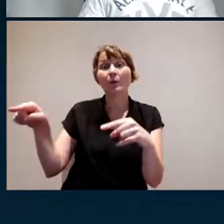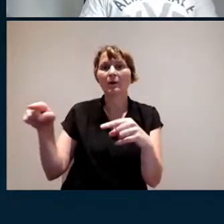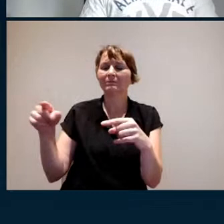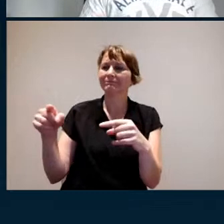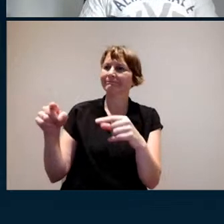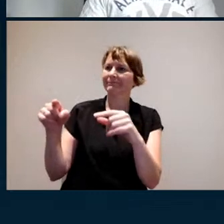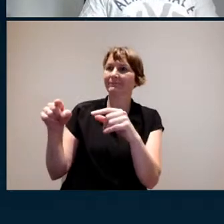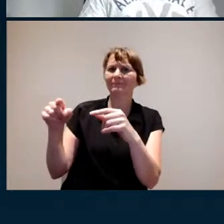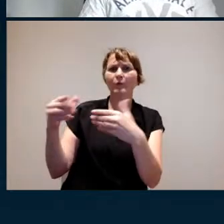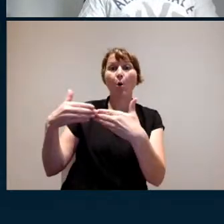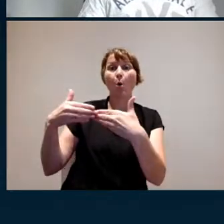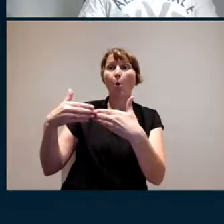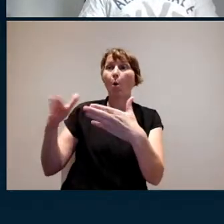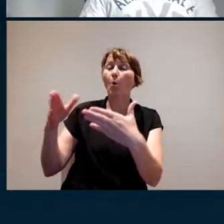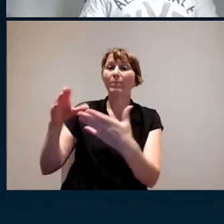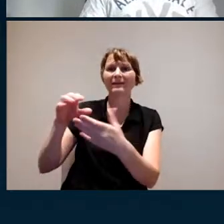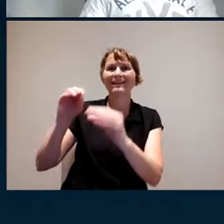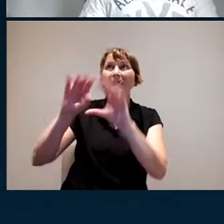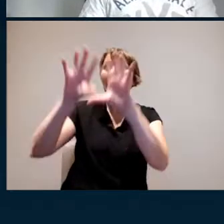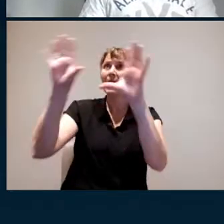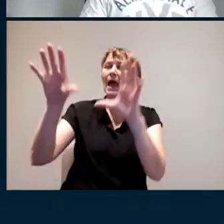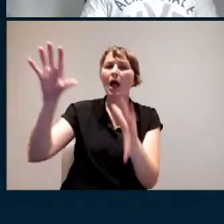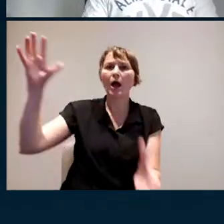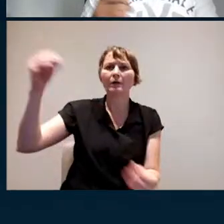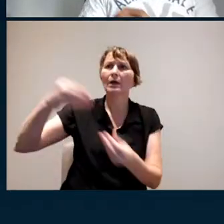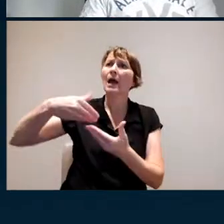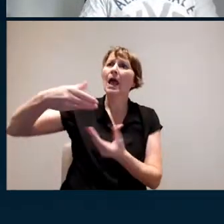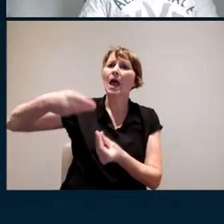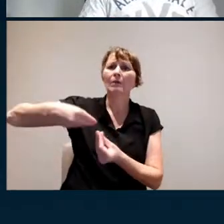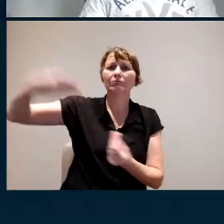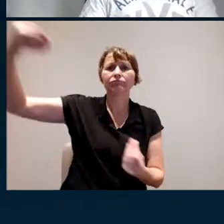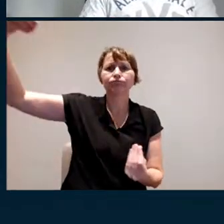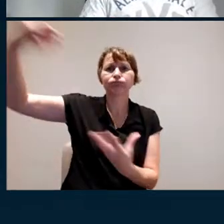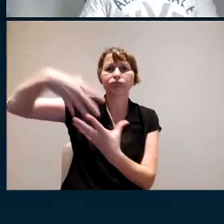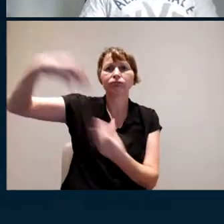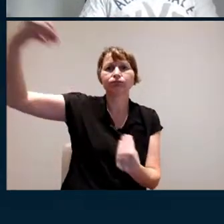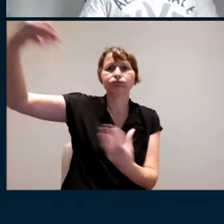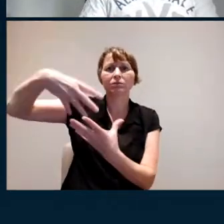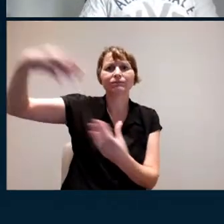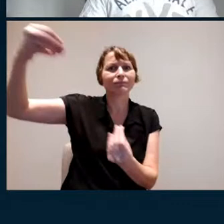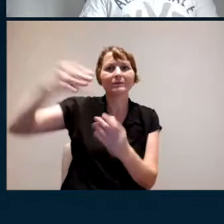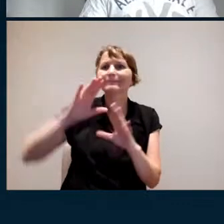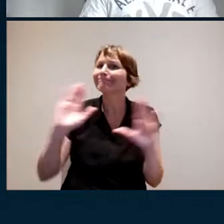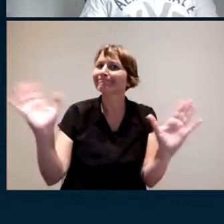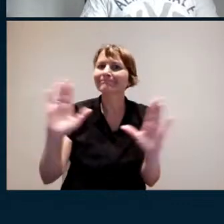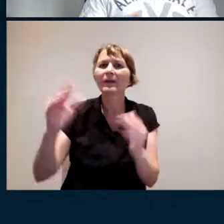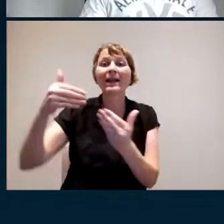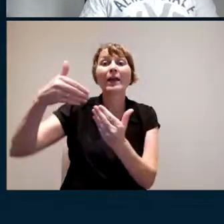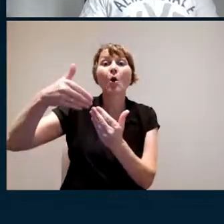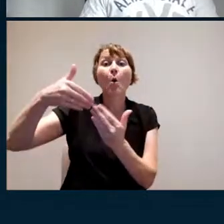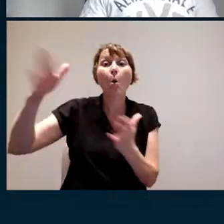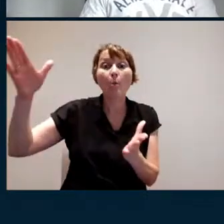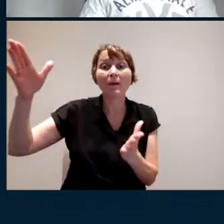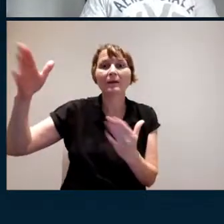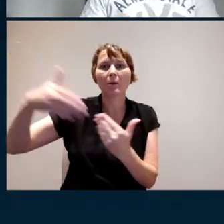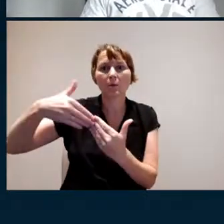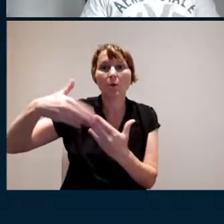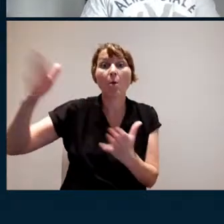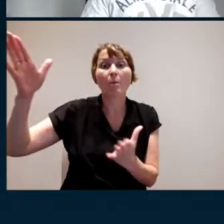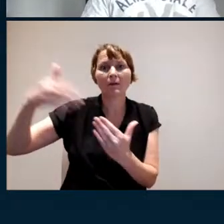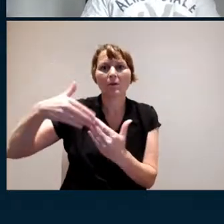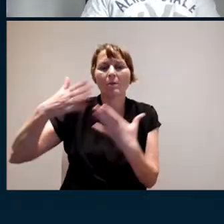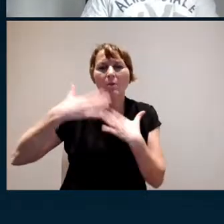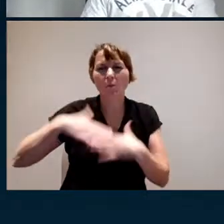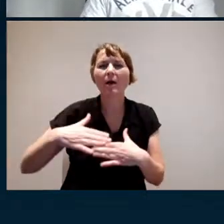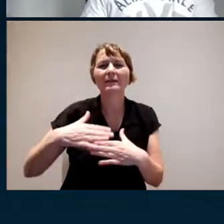but one of the Azure services, Azure File Share, just says 445, open it, and then you're there. Earlier, we had a discussion, should we